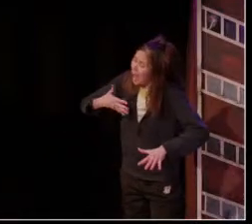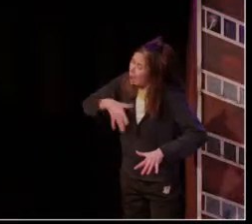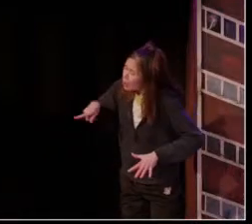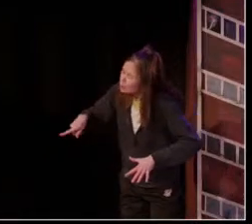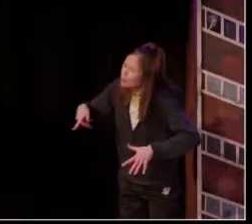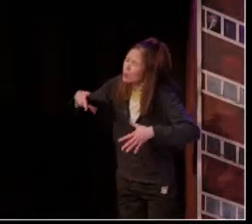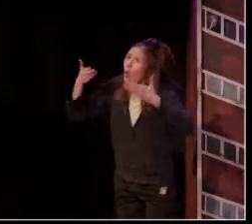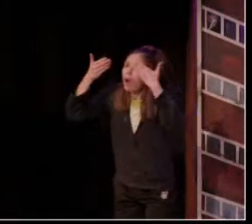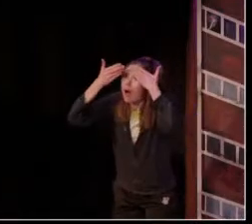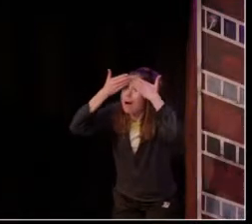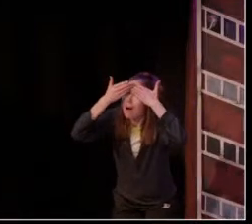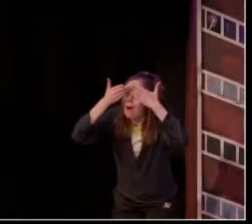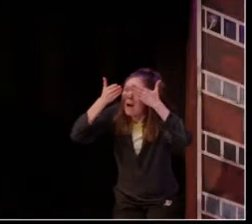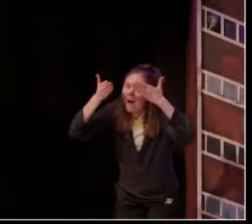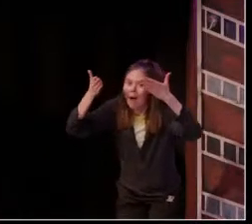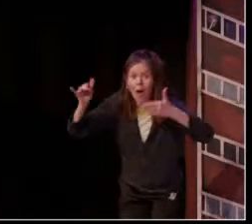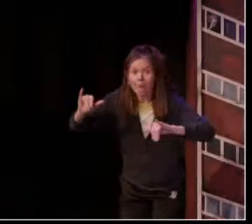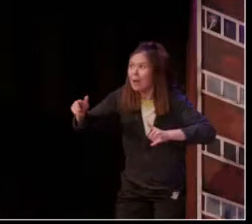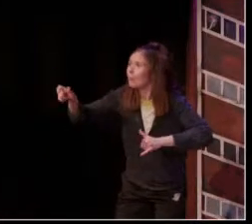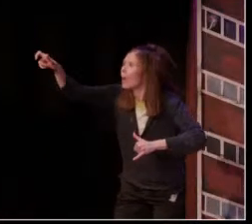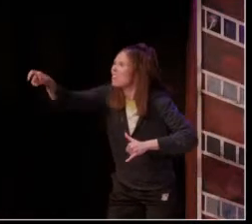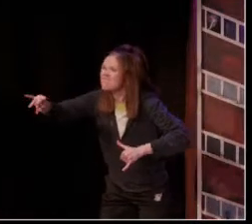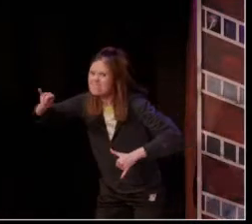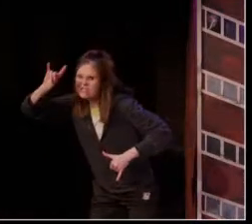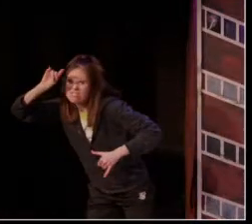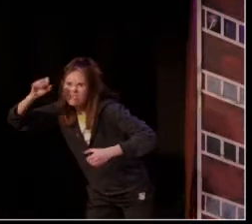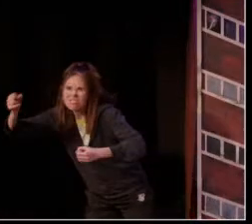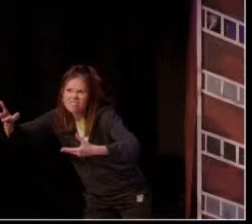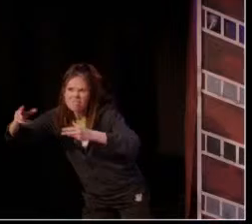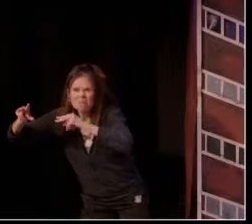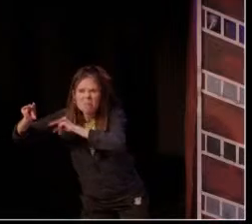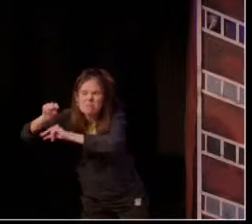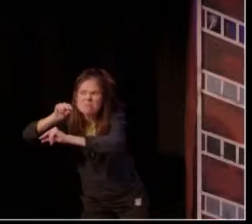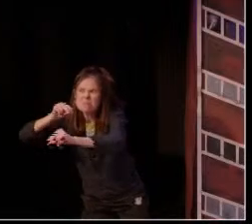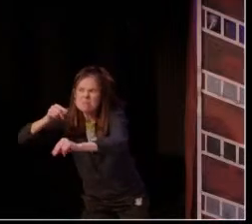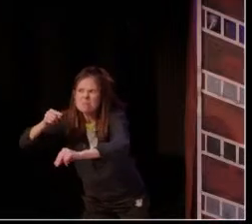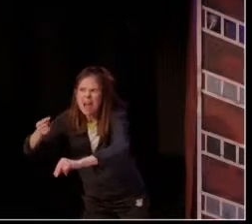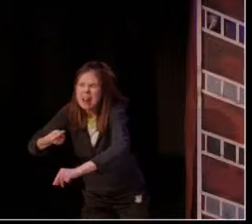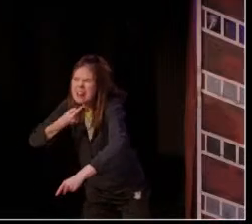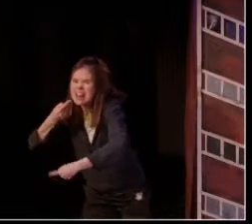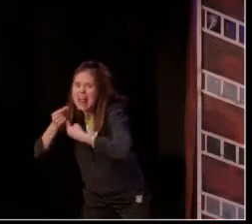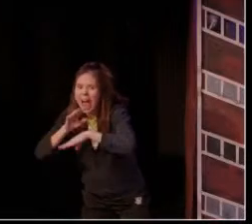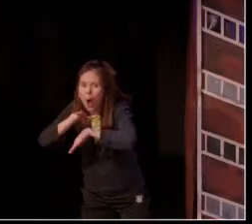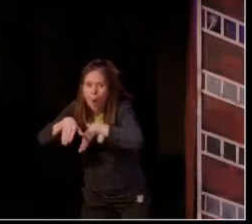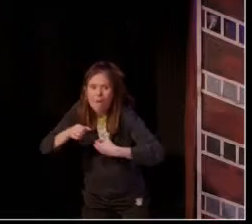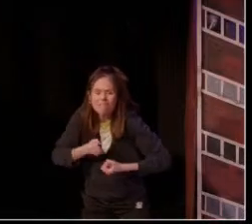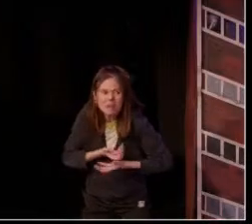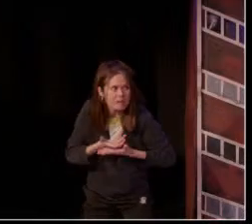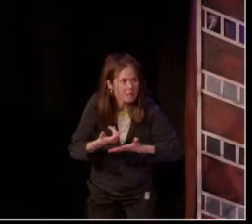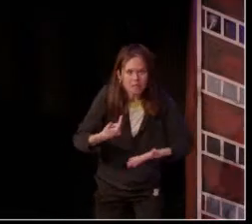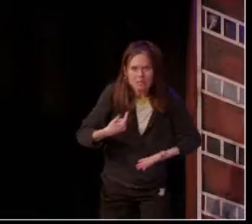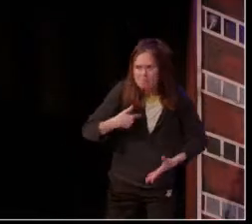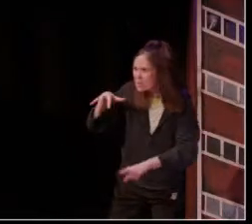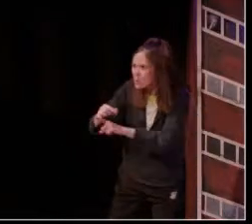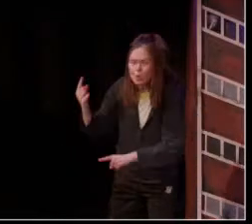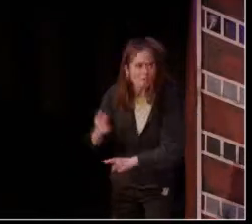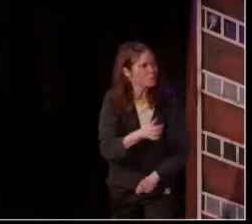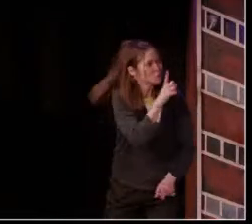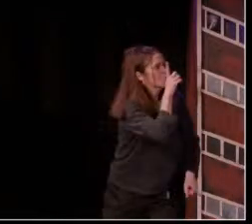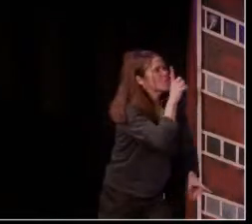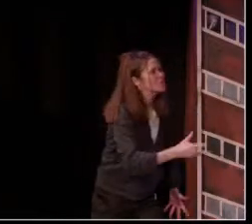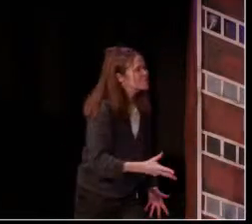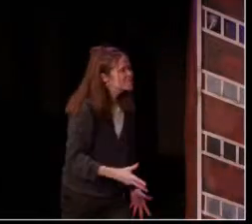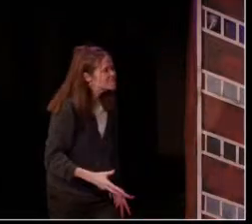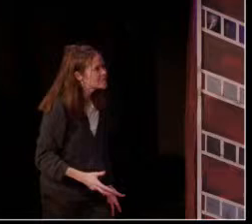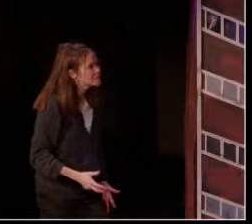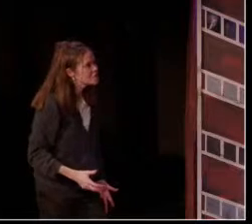lied to by some vile perjurer that will be damned for it. If I knew the villain, I'd make the scoundrel... Cease,